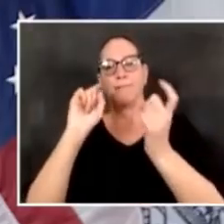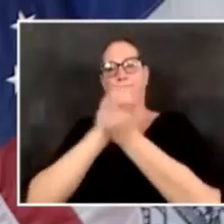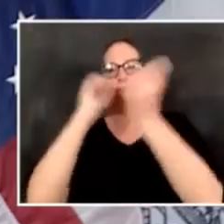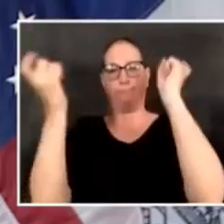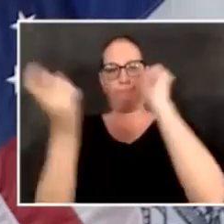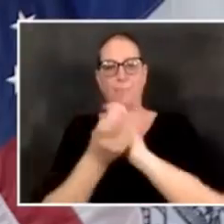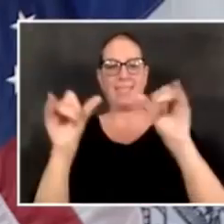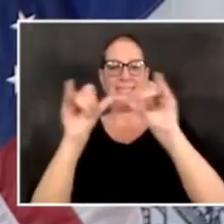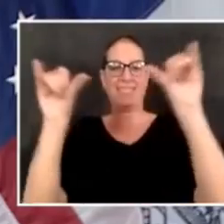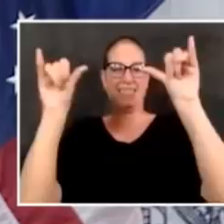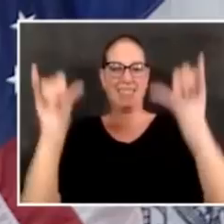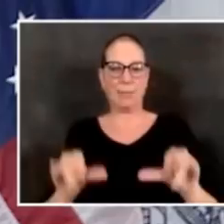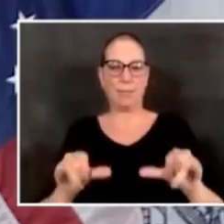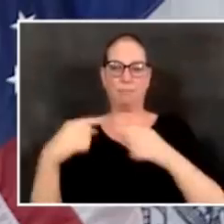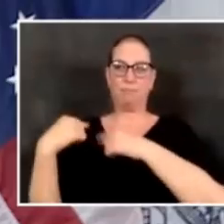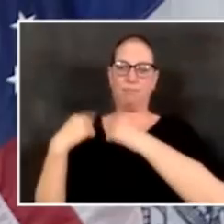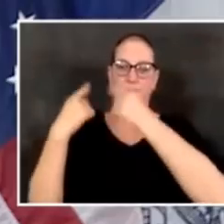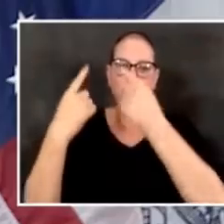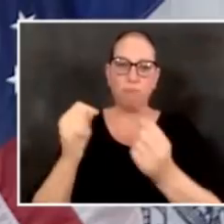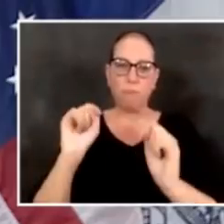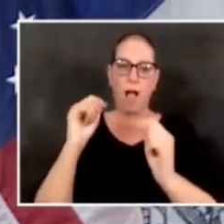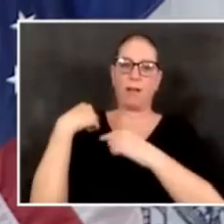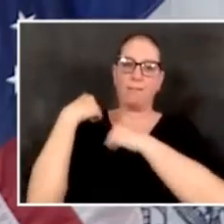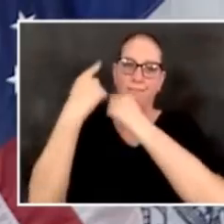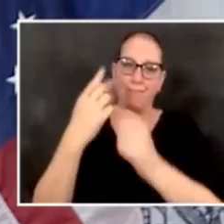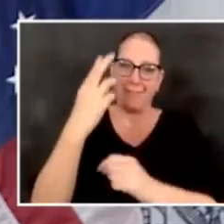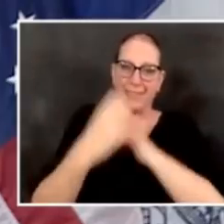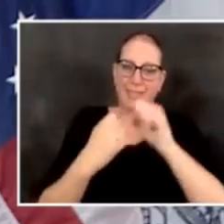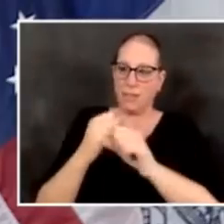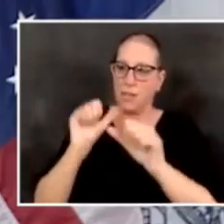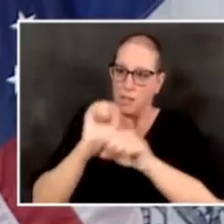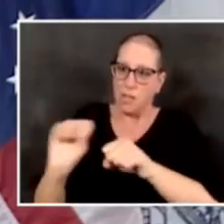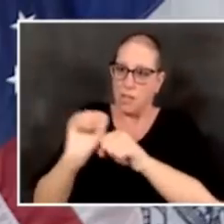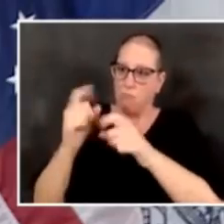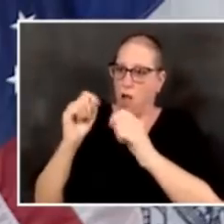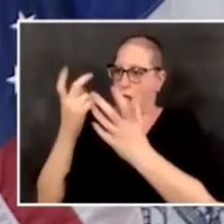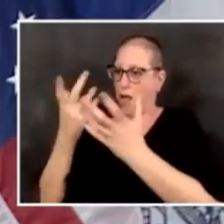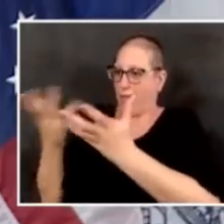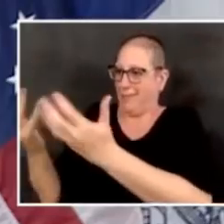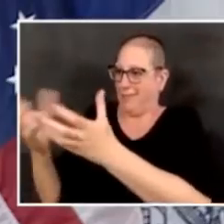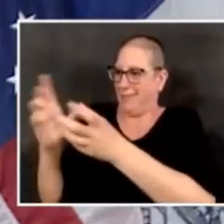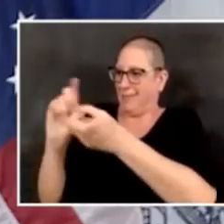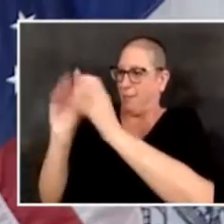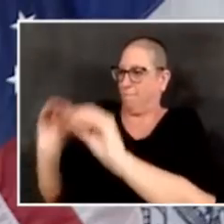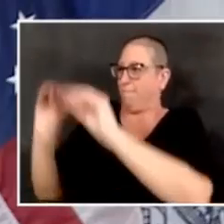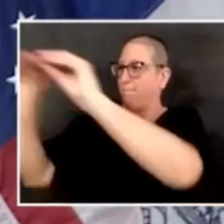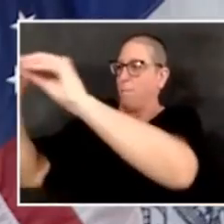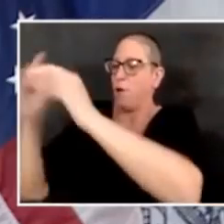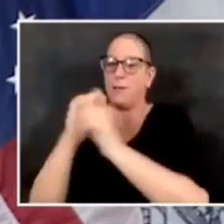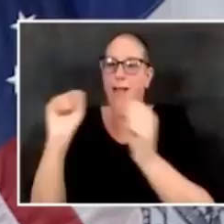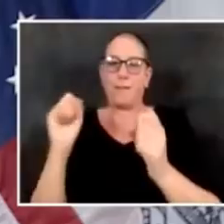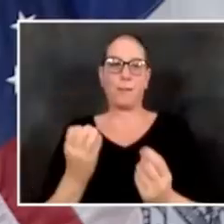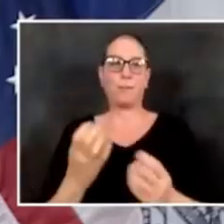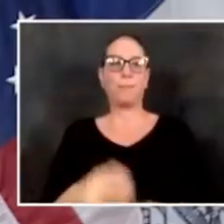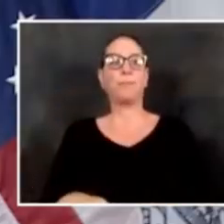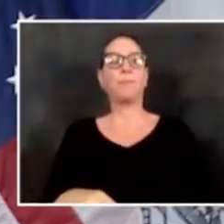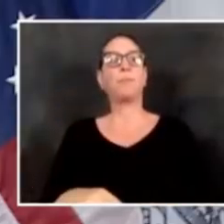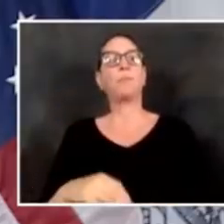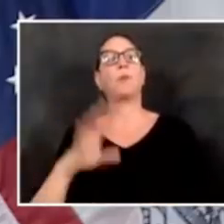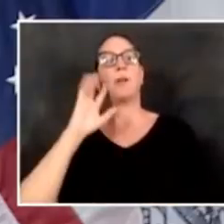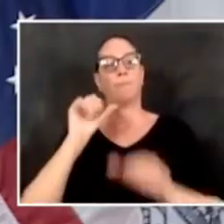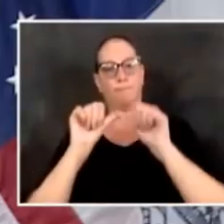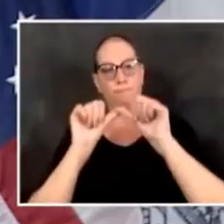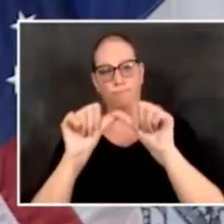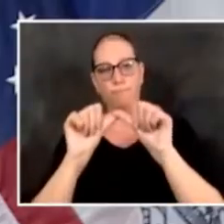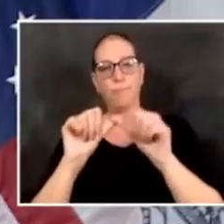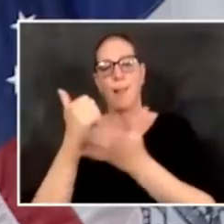which is continuing through this crisis and will deepen when it's over. This is why I think it's very good that we teamed up with the state and the MTA to